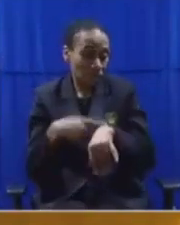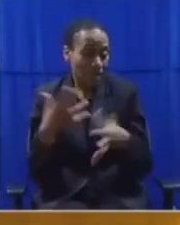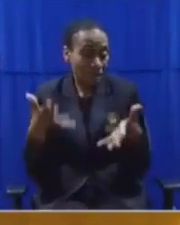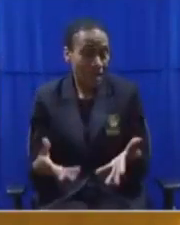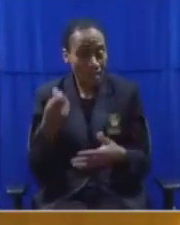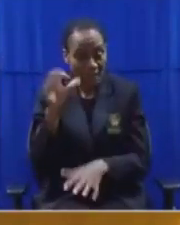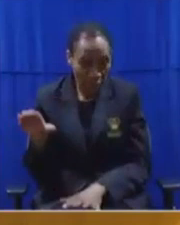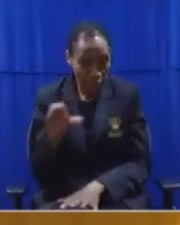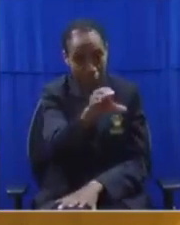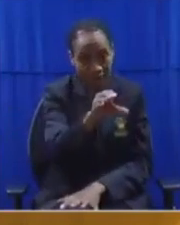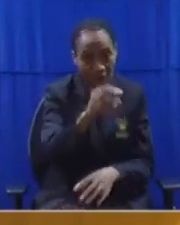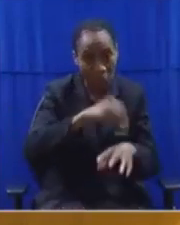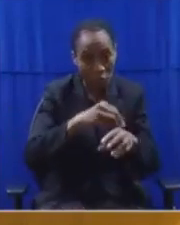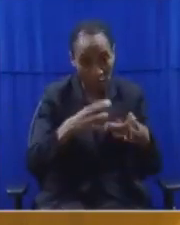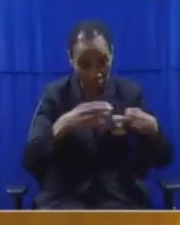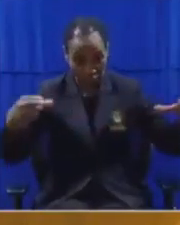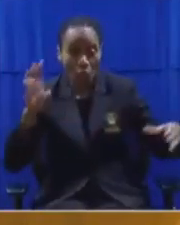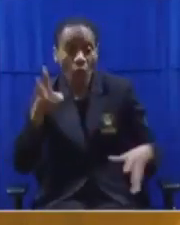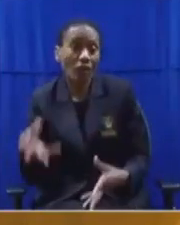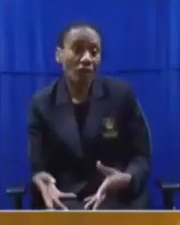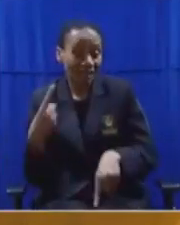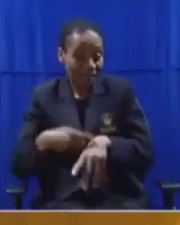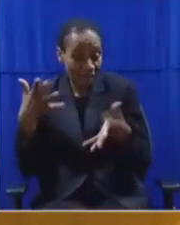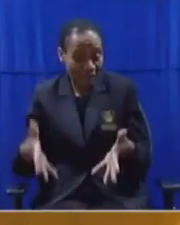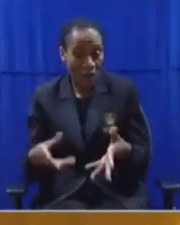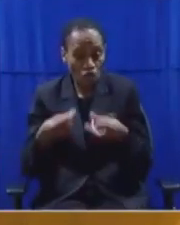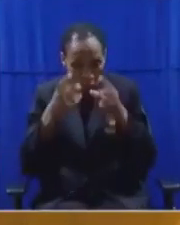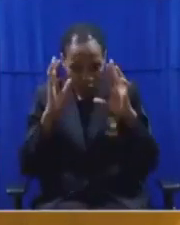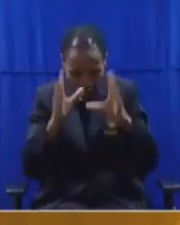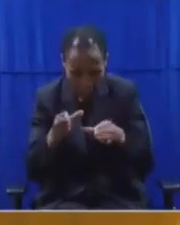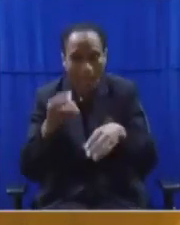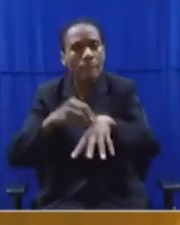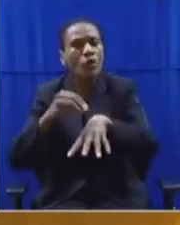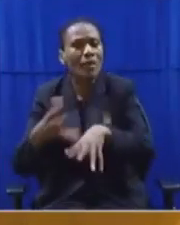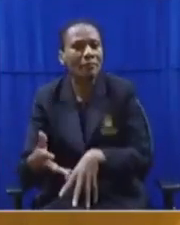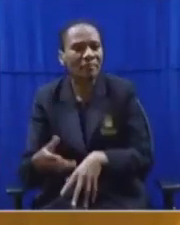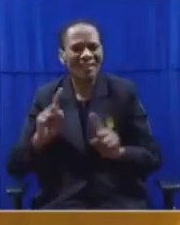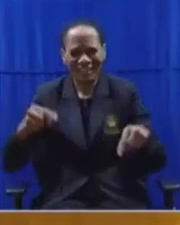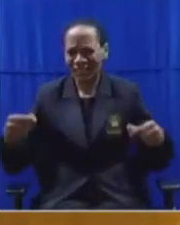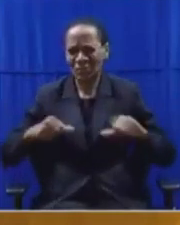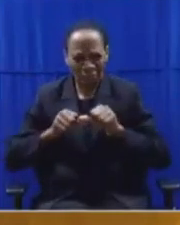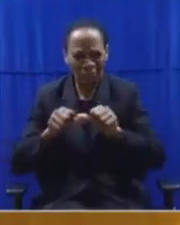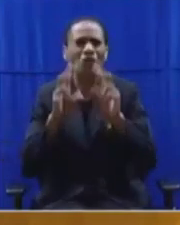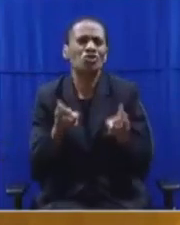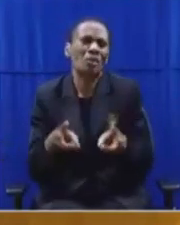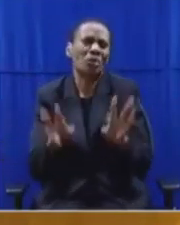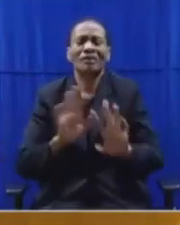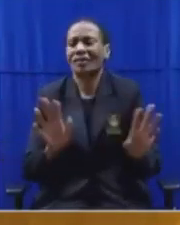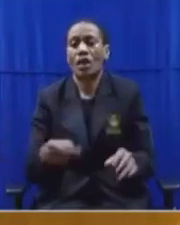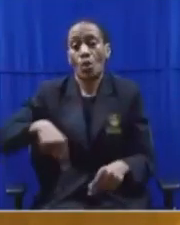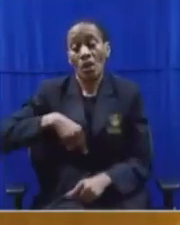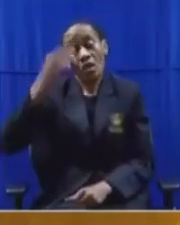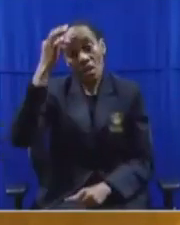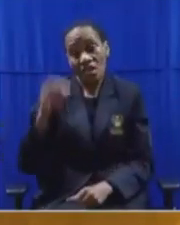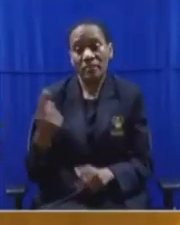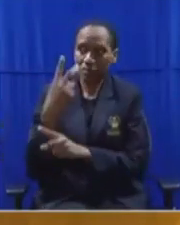money at the problem. Now is the time to trim the fat. We cannot afford to continue with the status quo, where a government spends